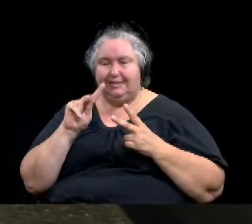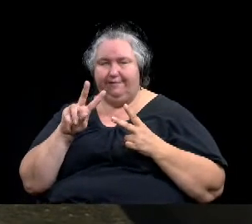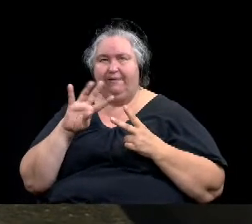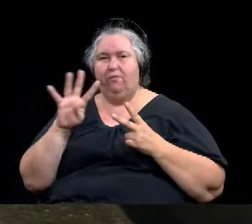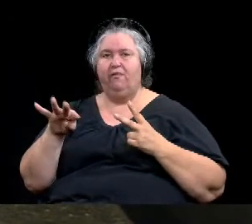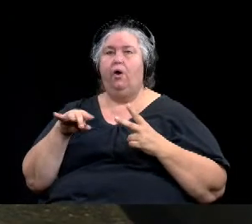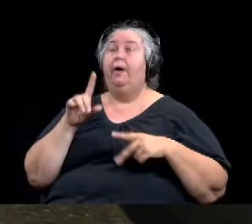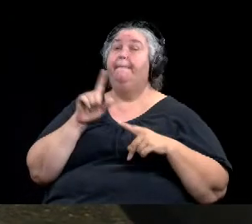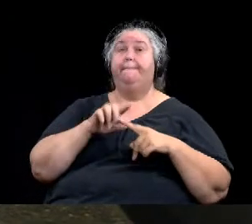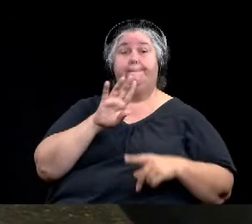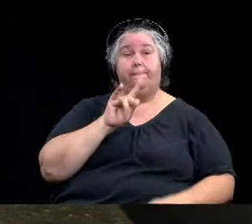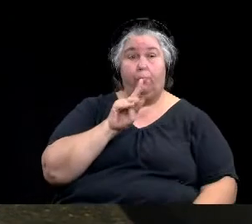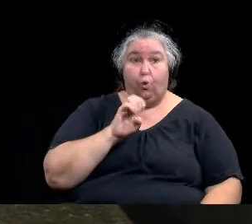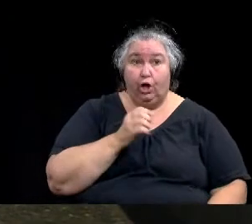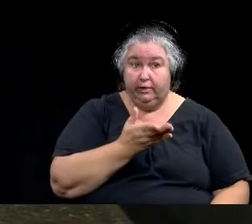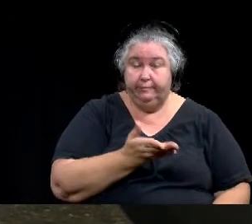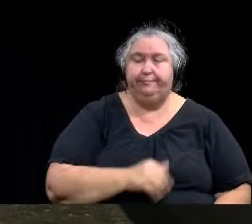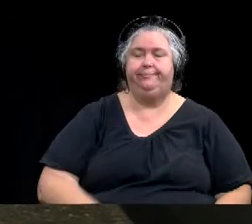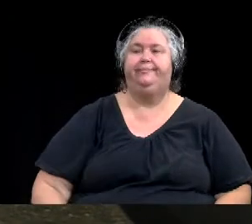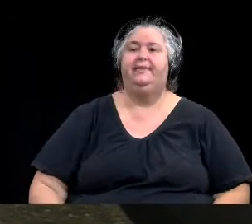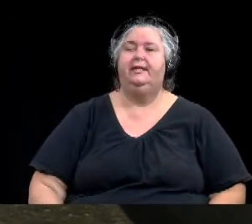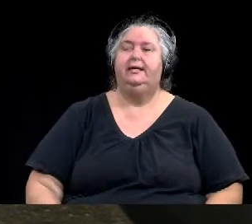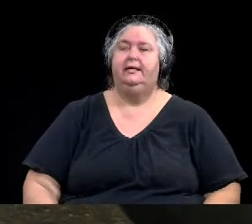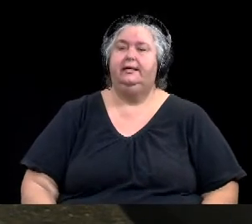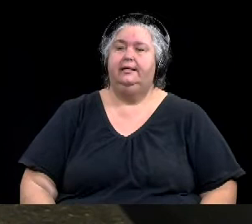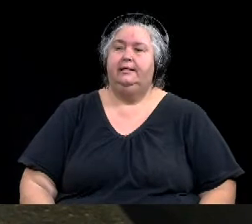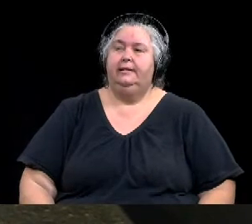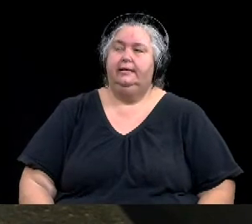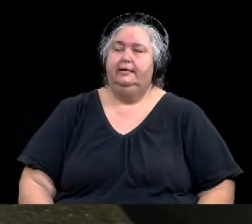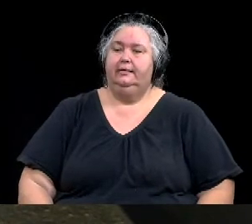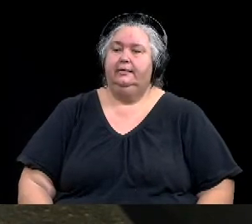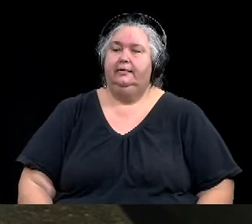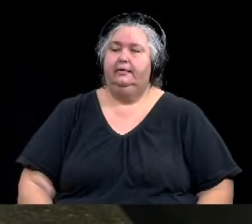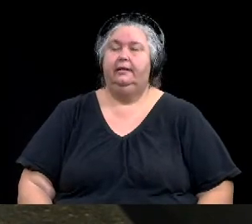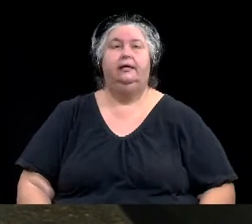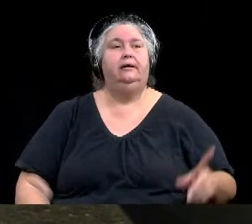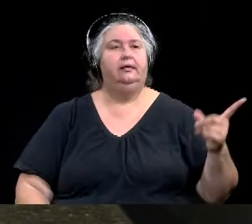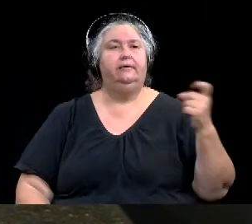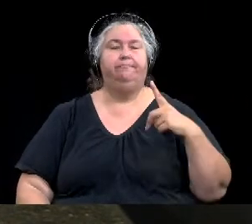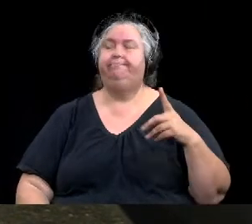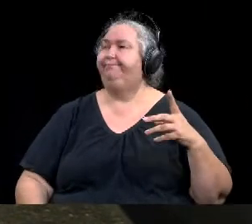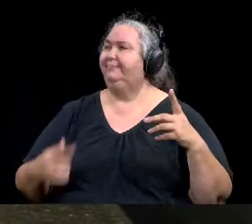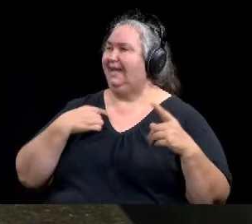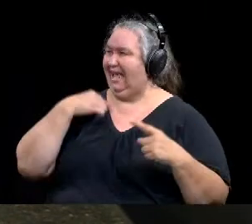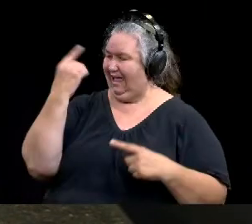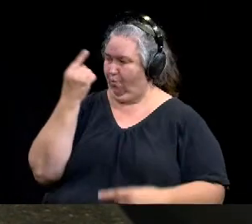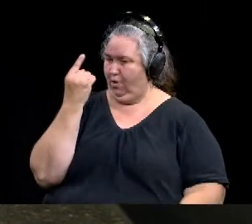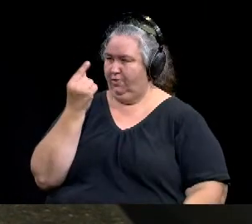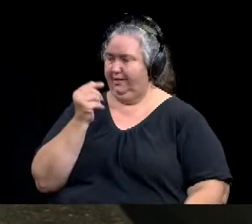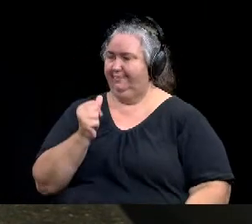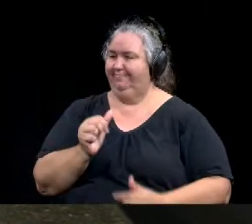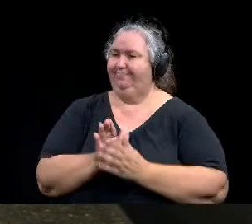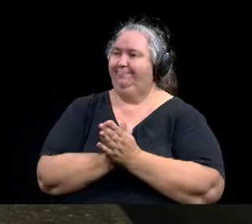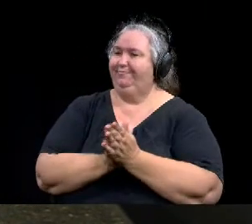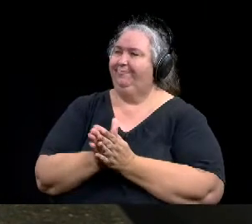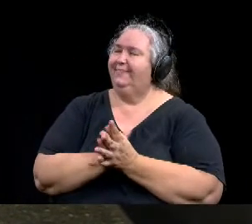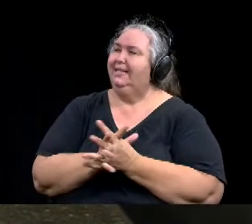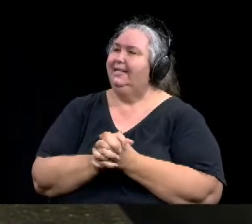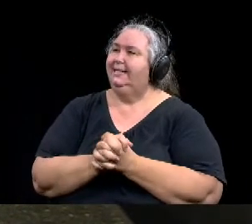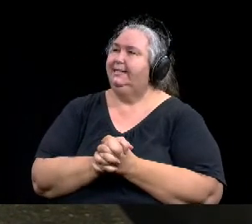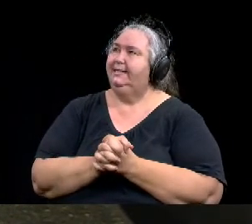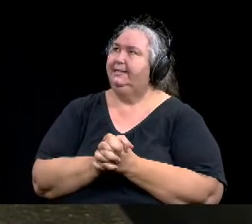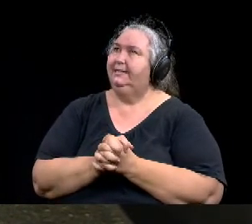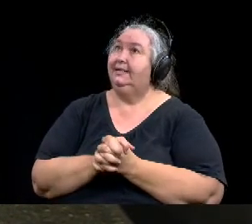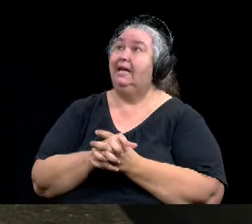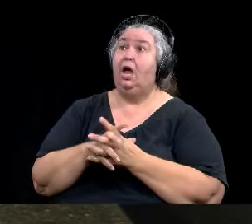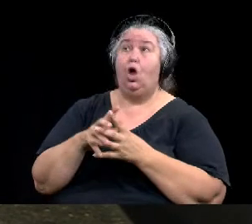I'm here. Go ahead, ask your first question. I'm just wondering if we've started to get test results